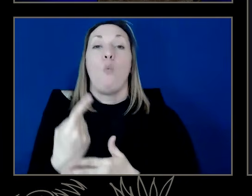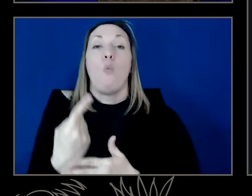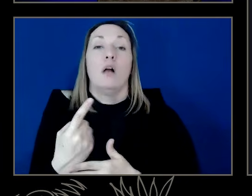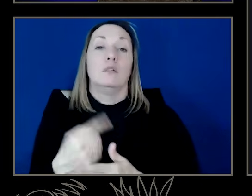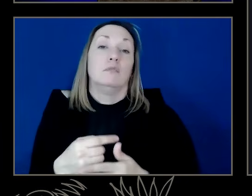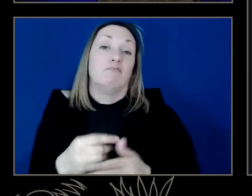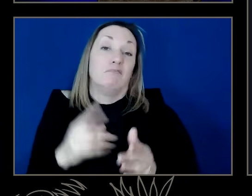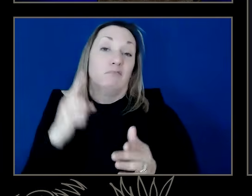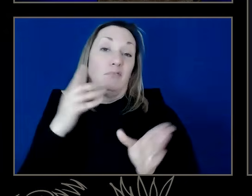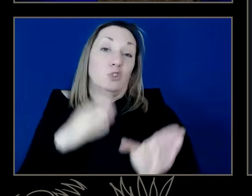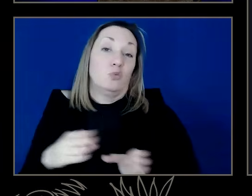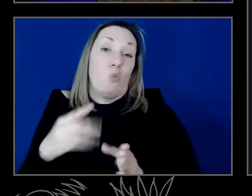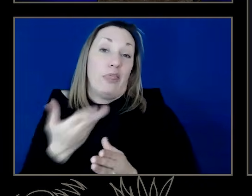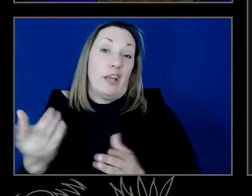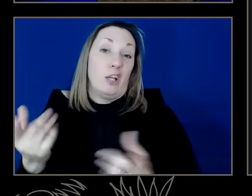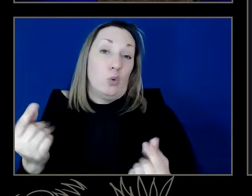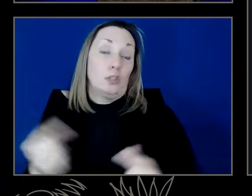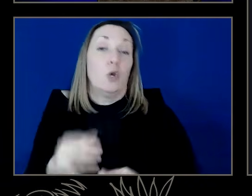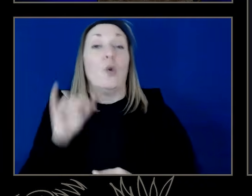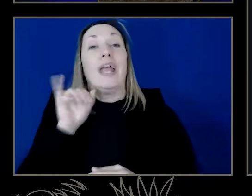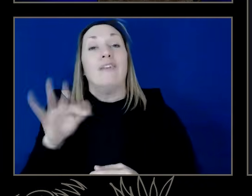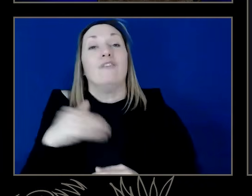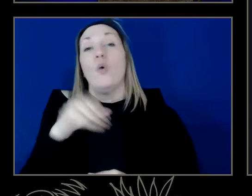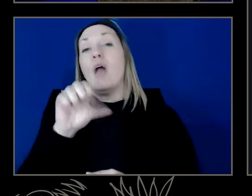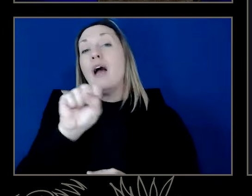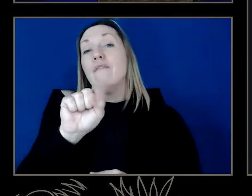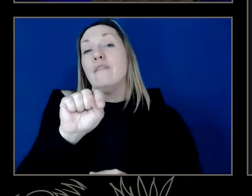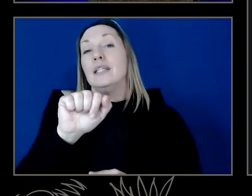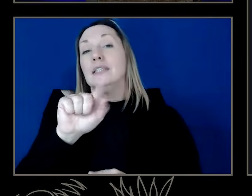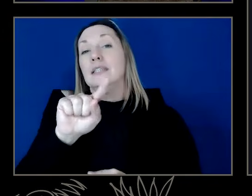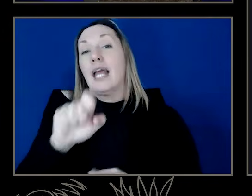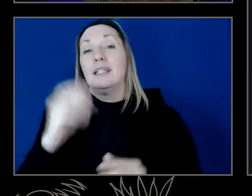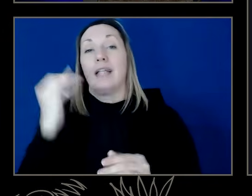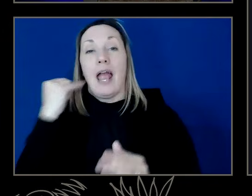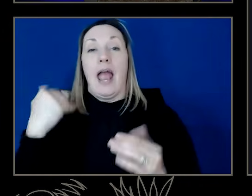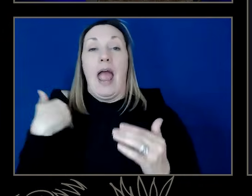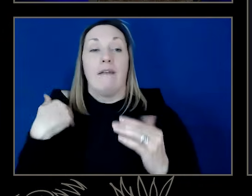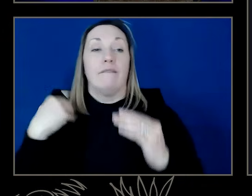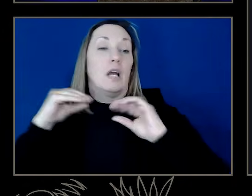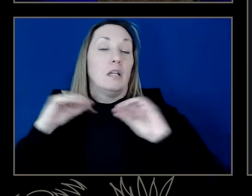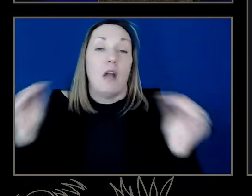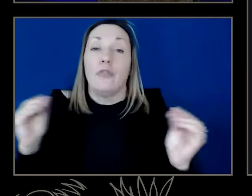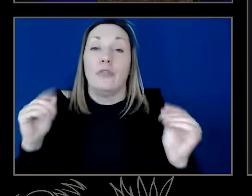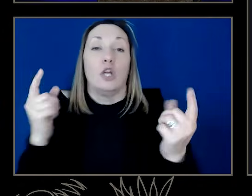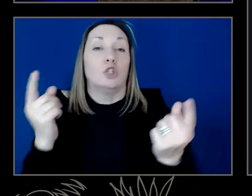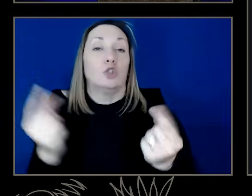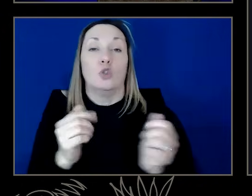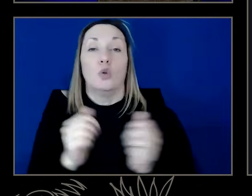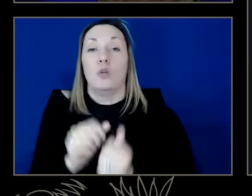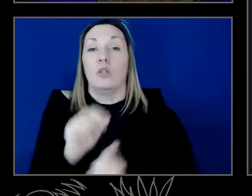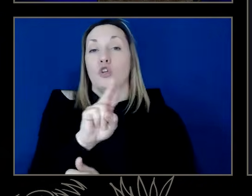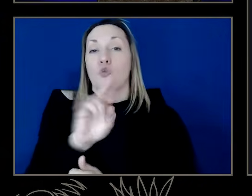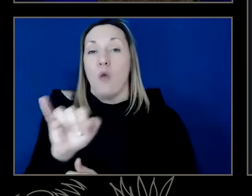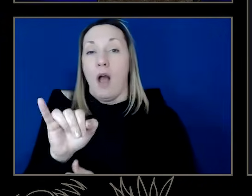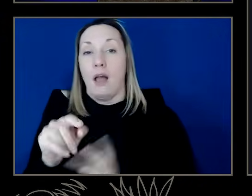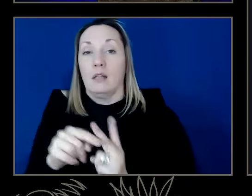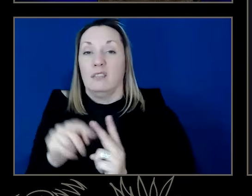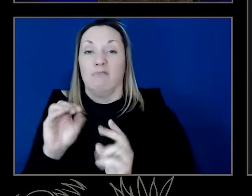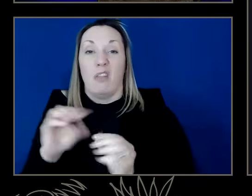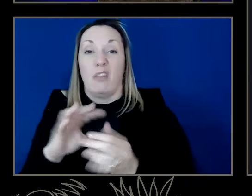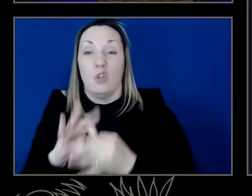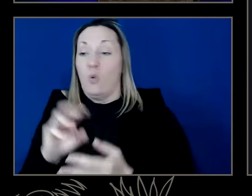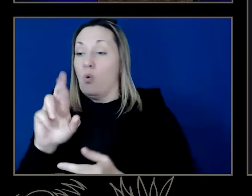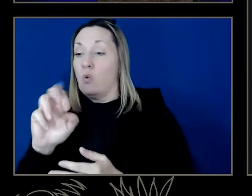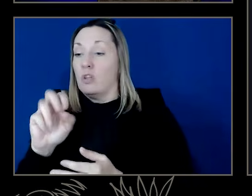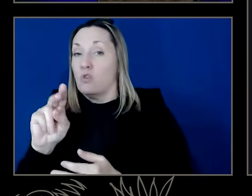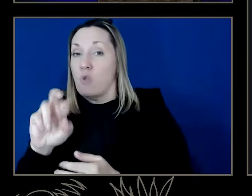you could do, though, is if you have states that has nothing to do with the UI or the rendering, just put